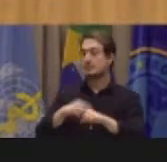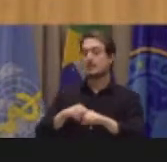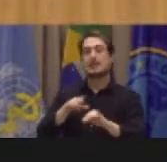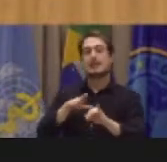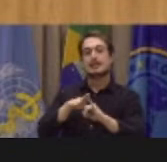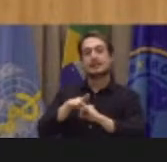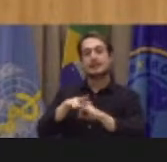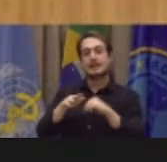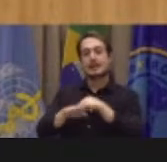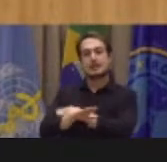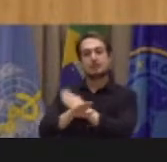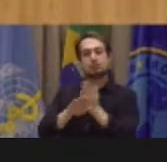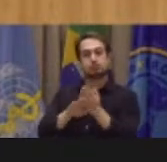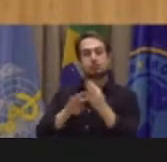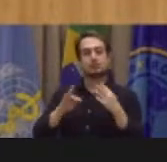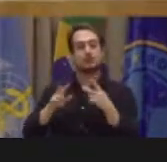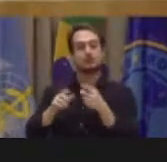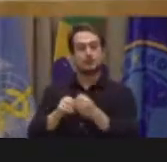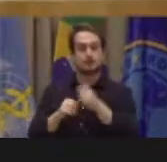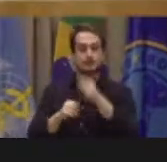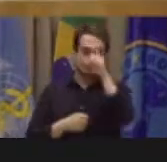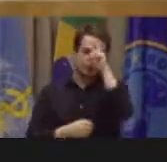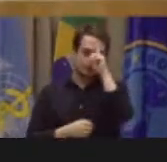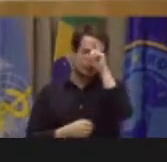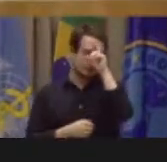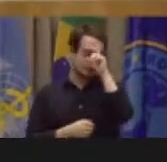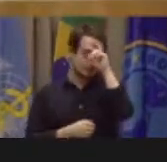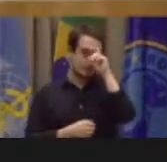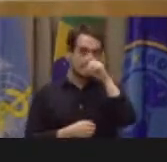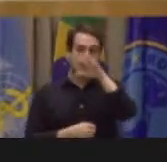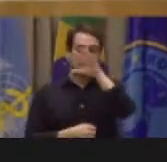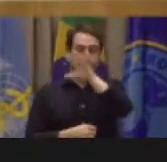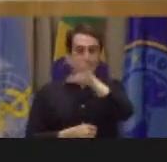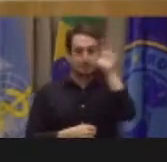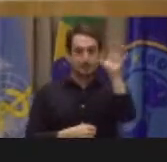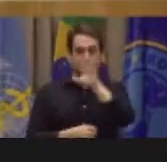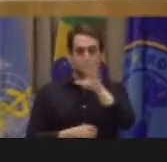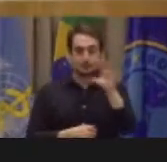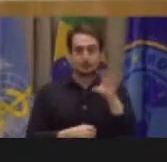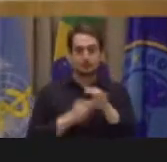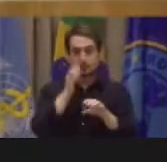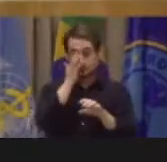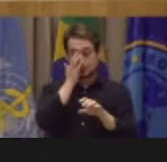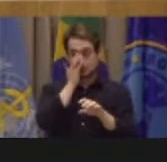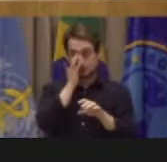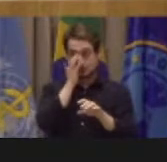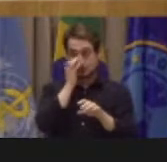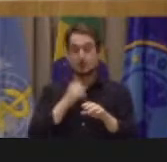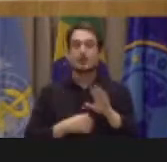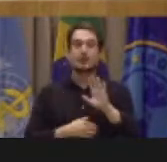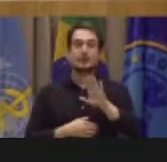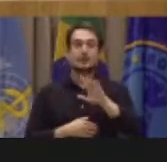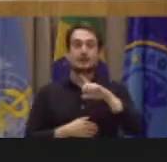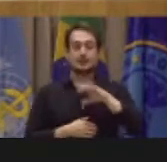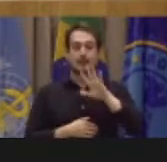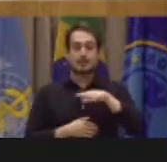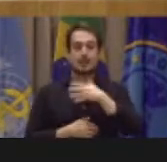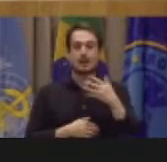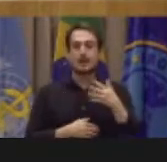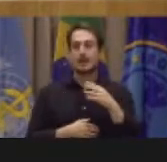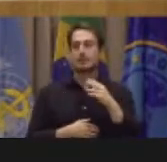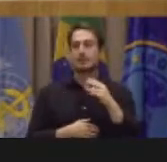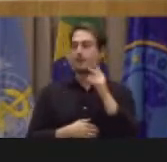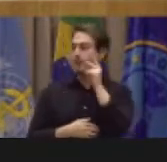of integration, we have these hospitals, they are in different regions. We have a network